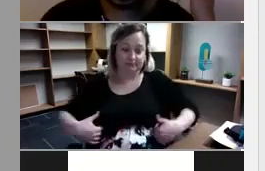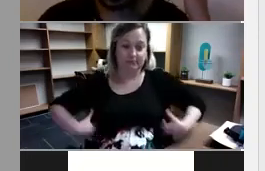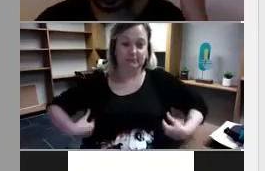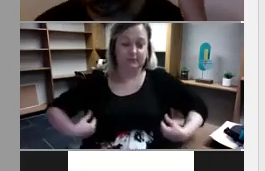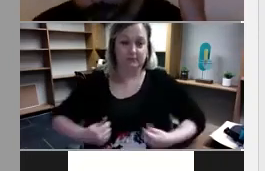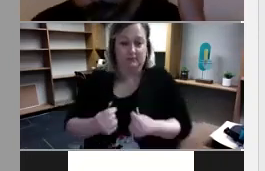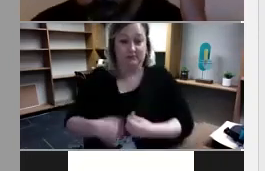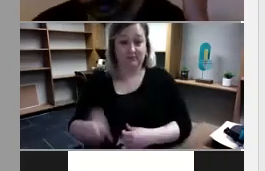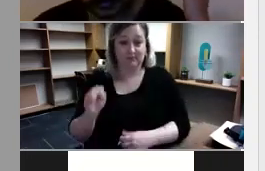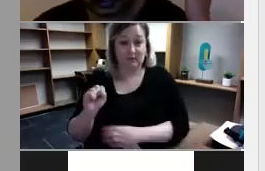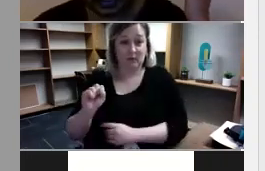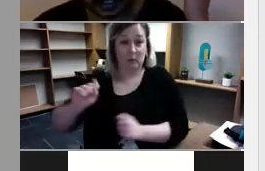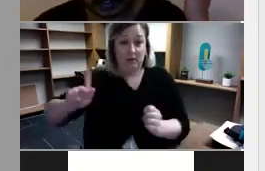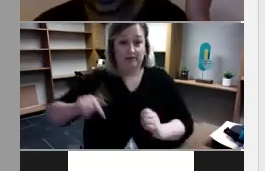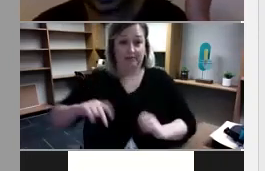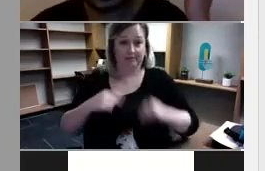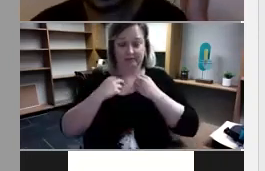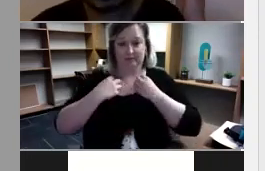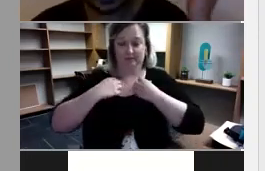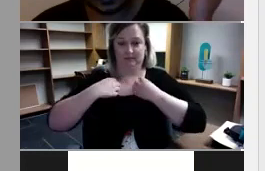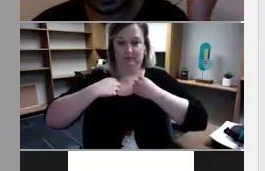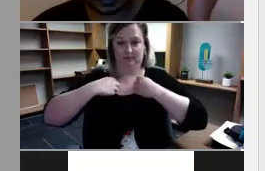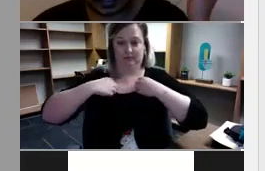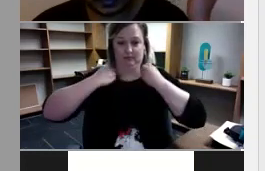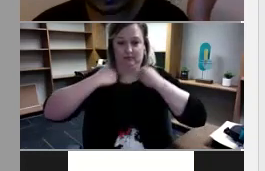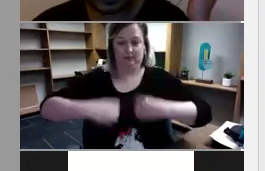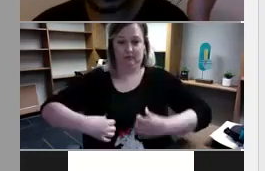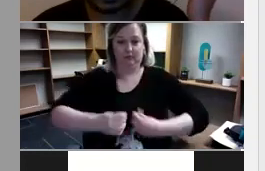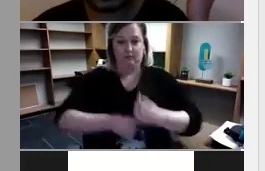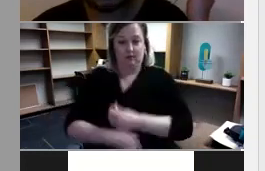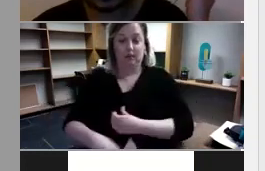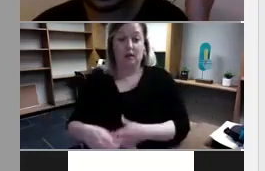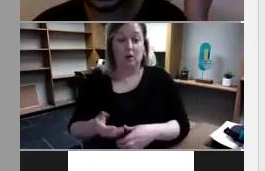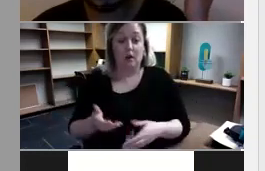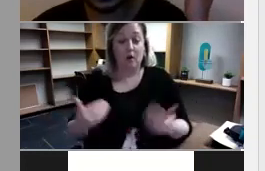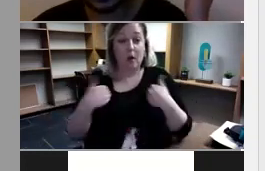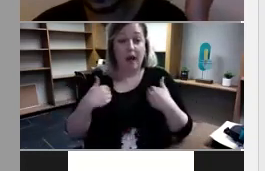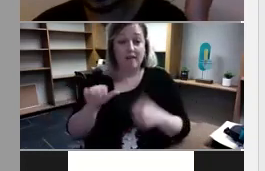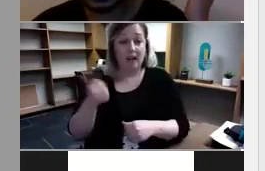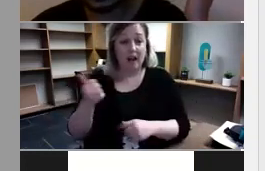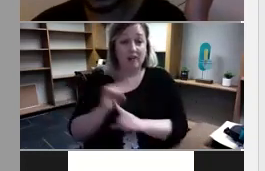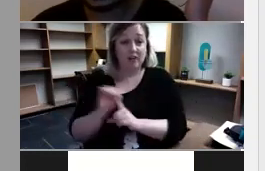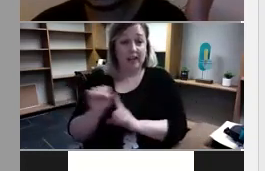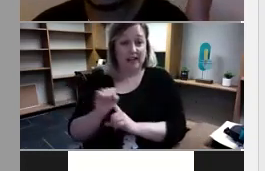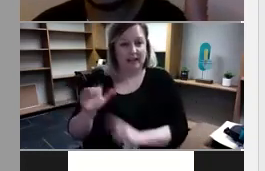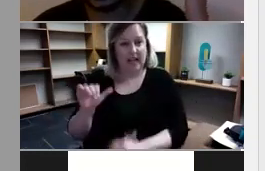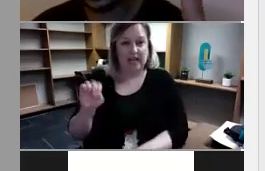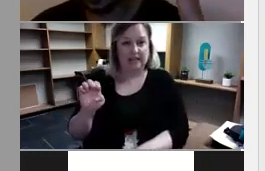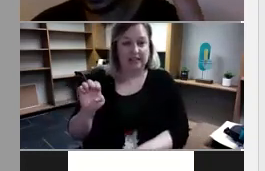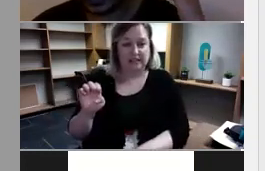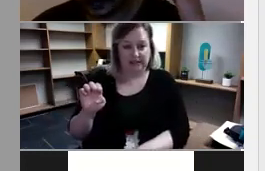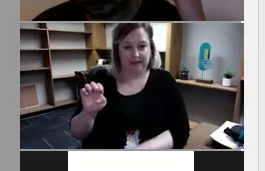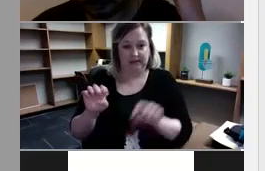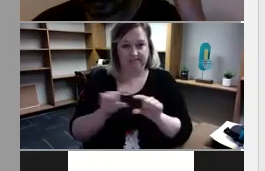2.5. Okay. So here we have another case where we have 4tn by 2 plus n